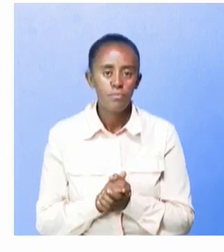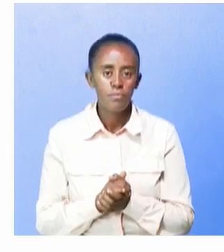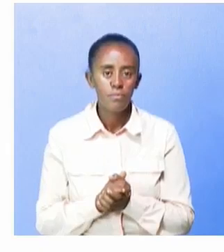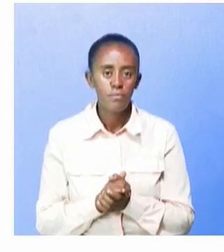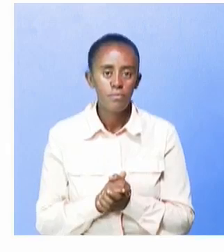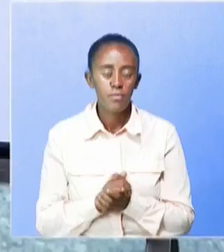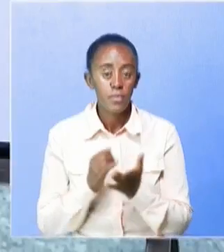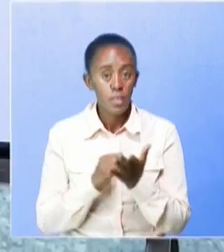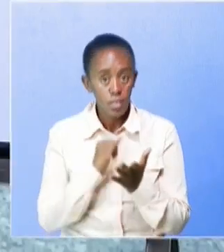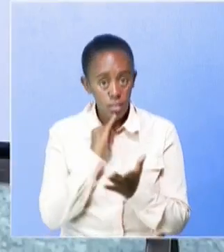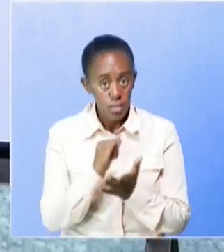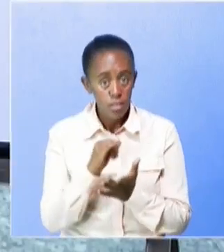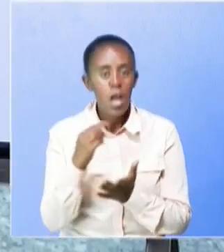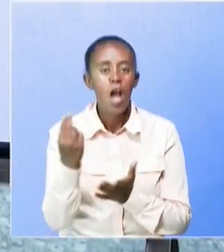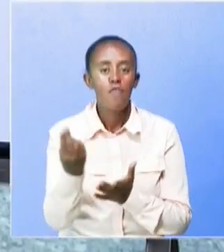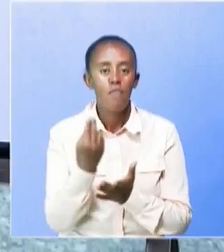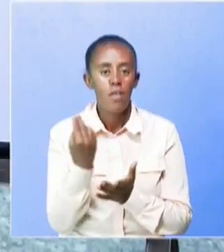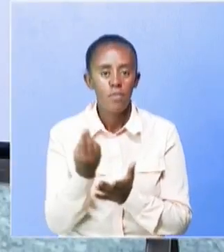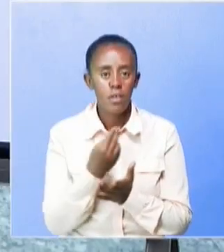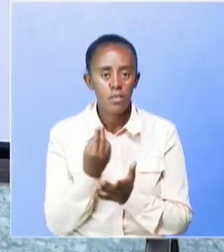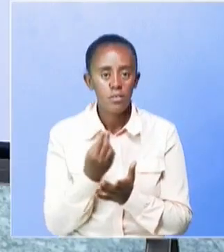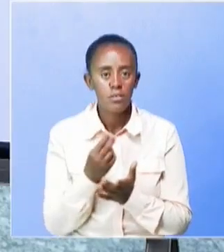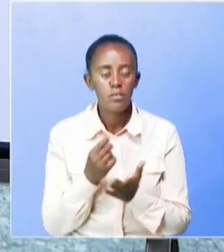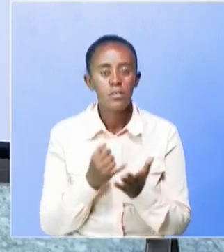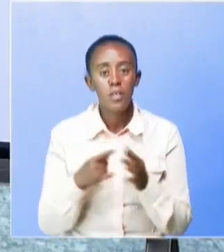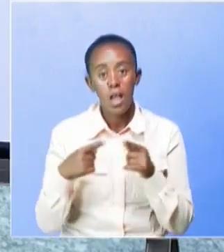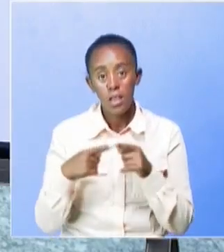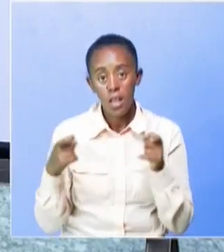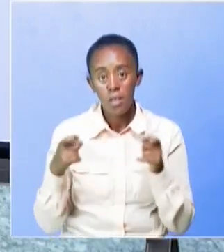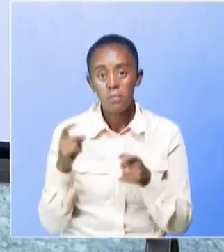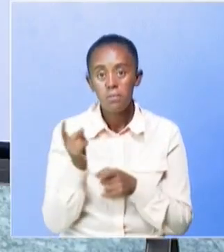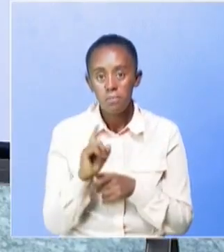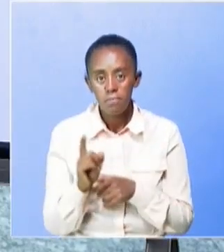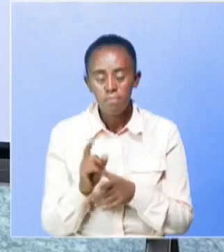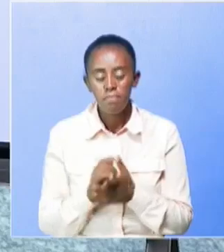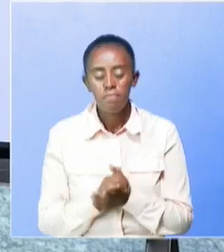It's advantage. And its antonym is